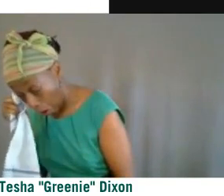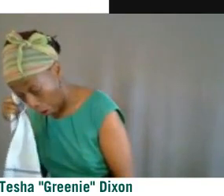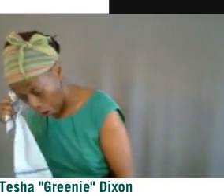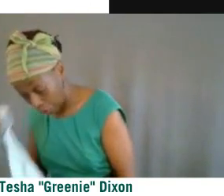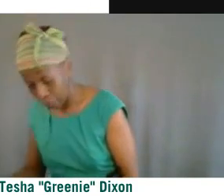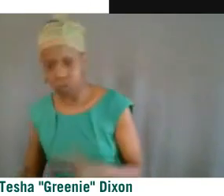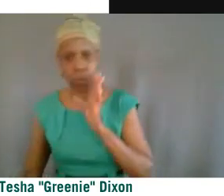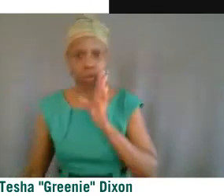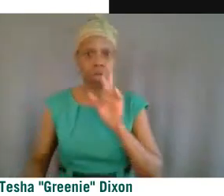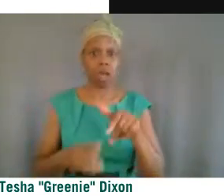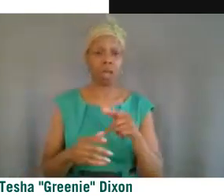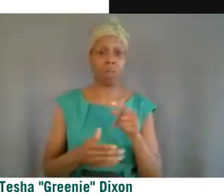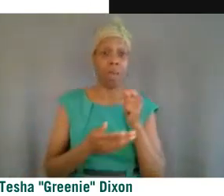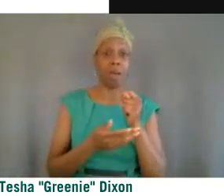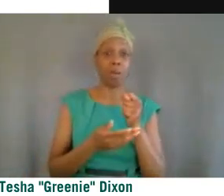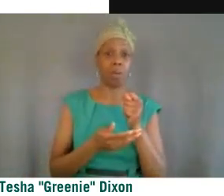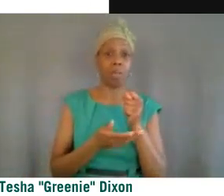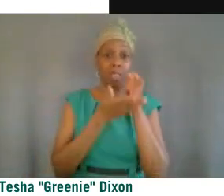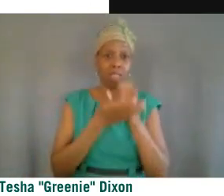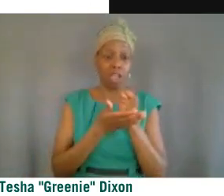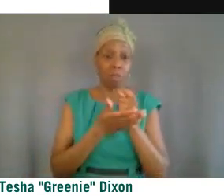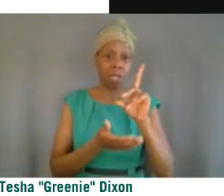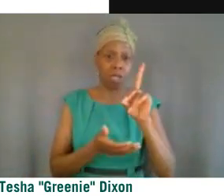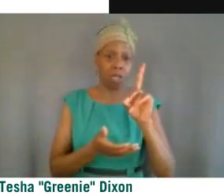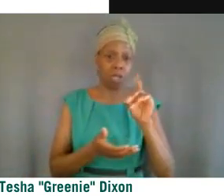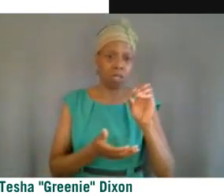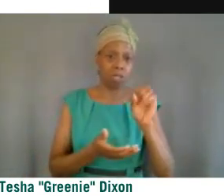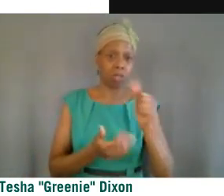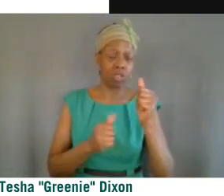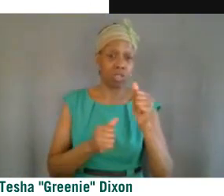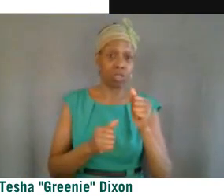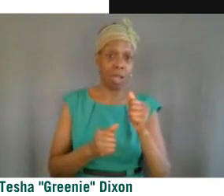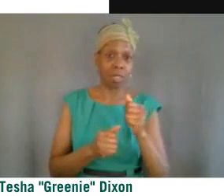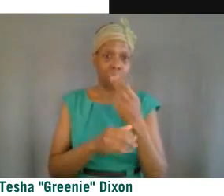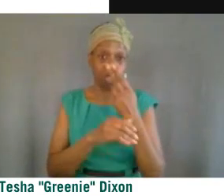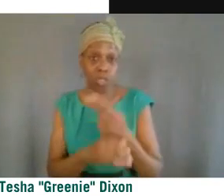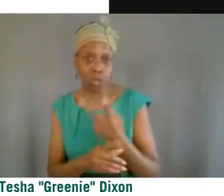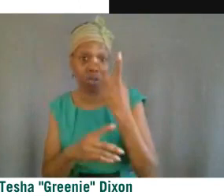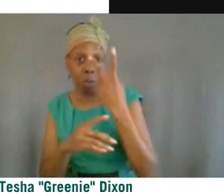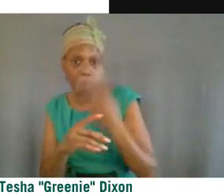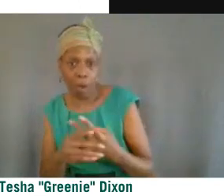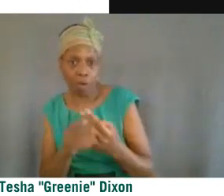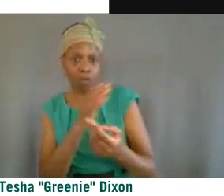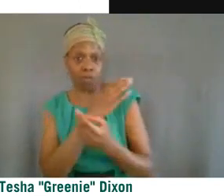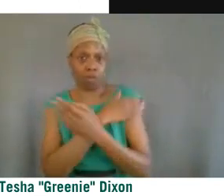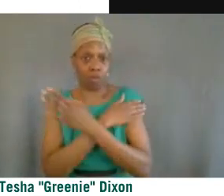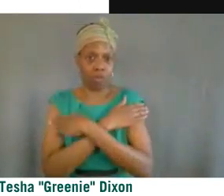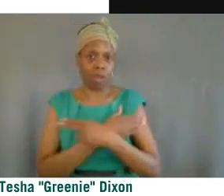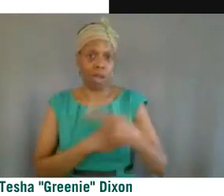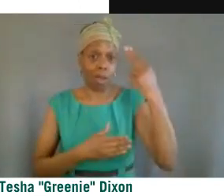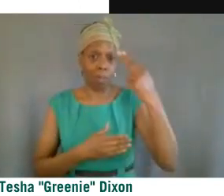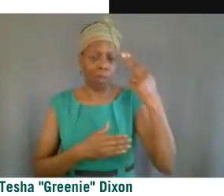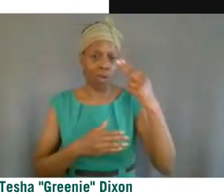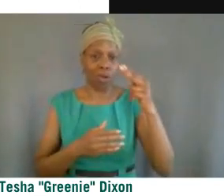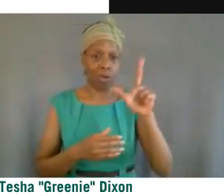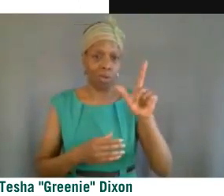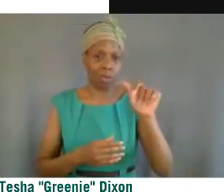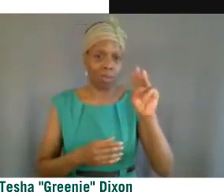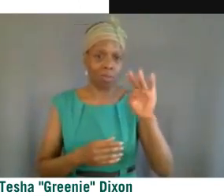trying to engage both of your upper limbs, and a video game controller demands